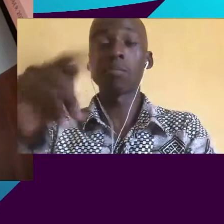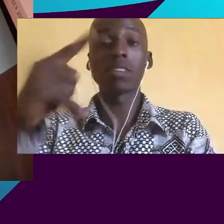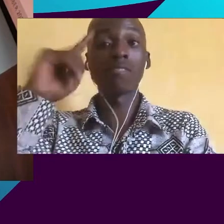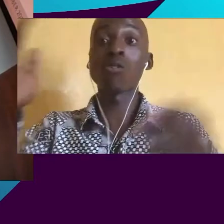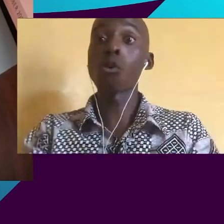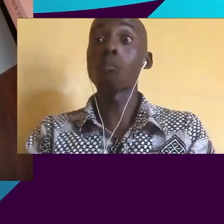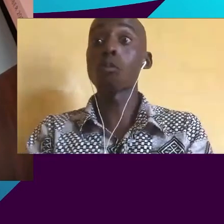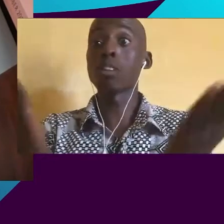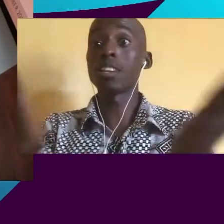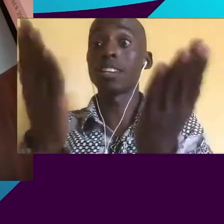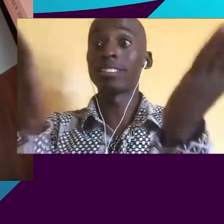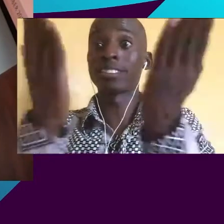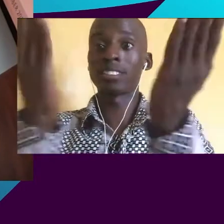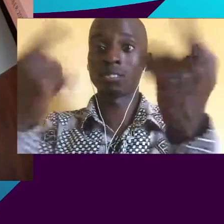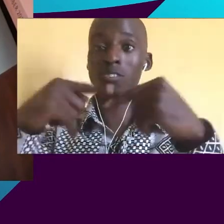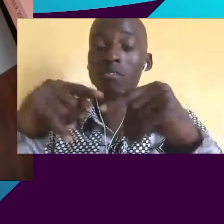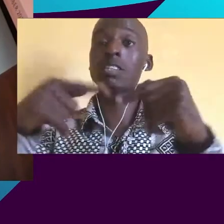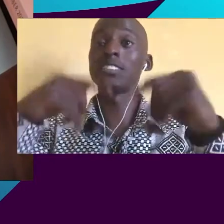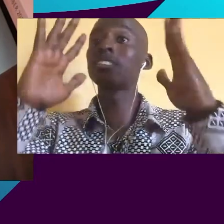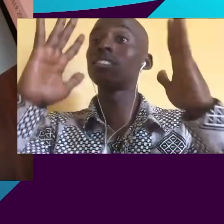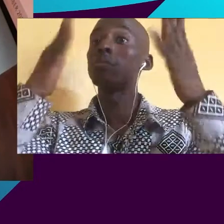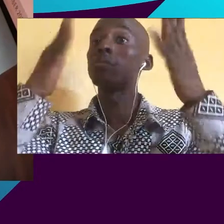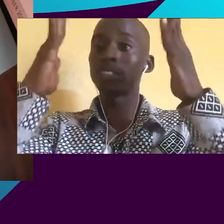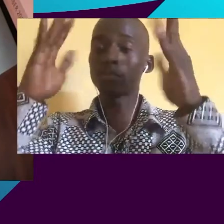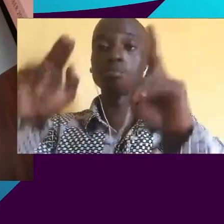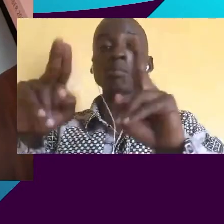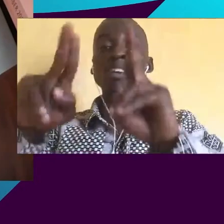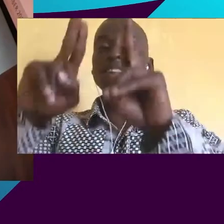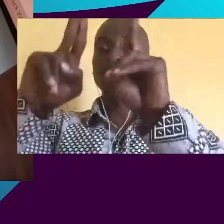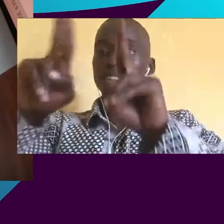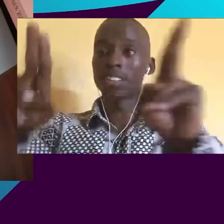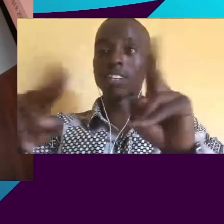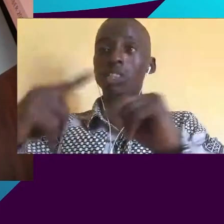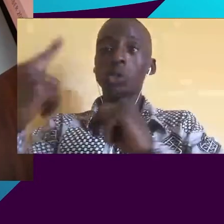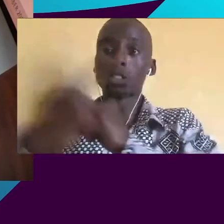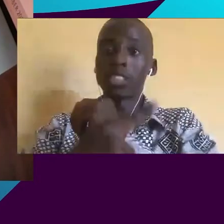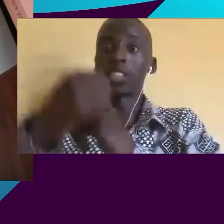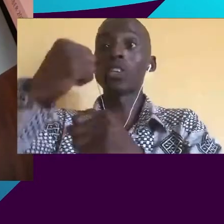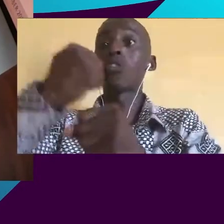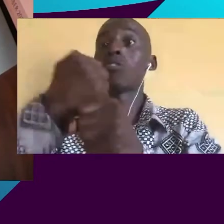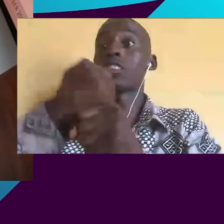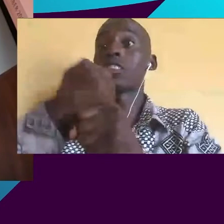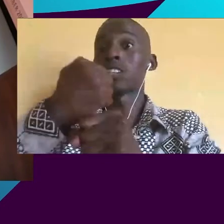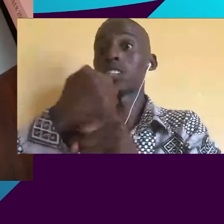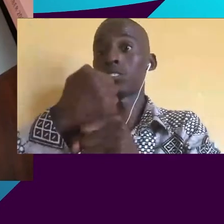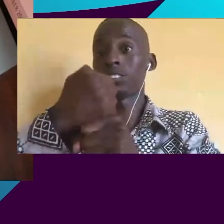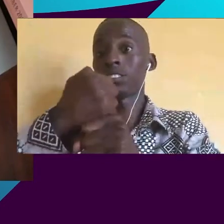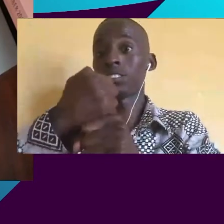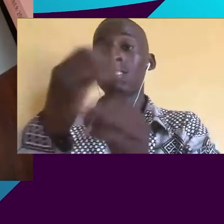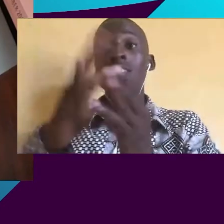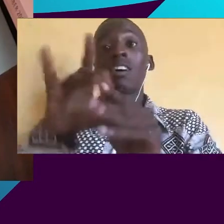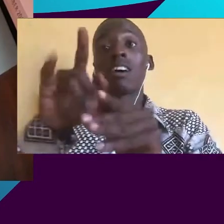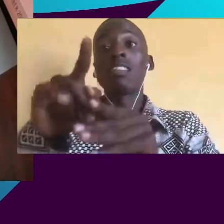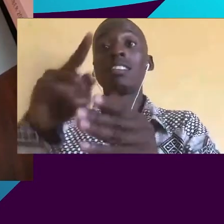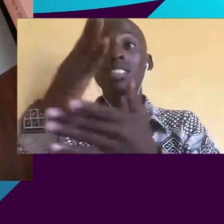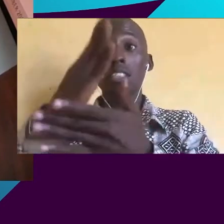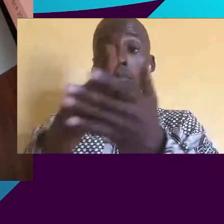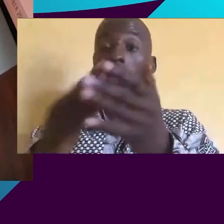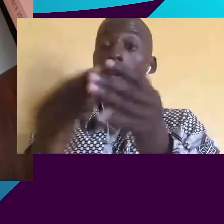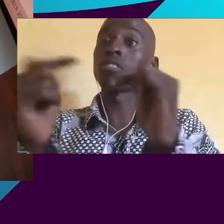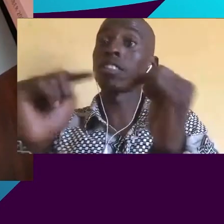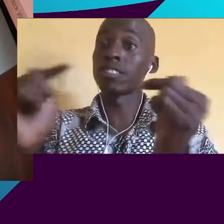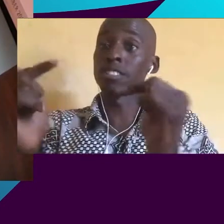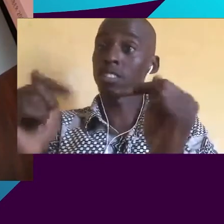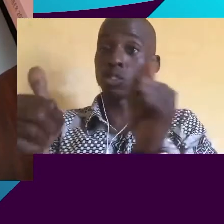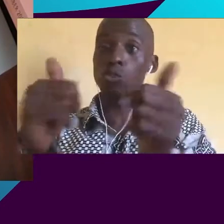been celebrating the International Day of the Girl Child, and this is part of the discussion that we need to bring in